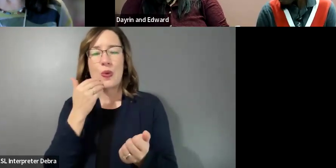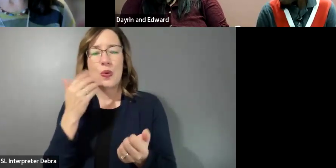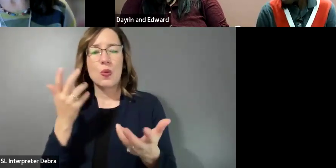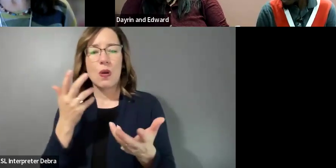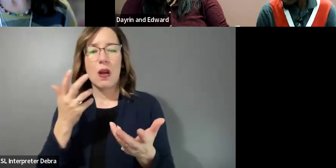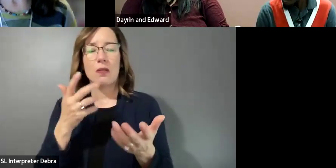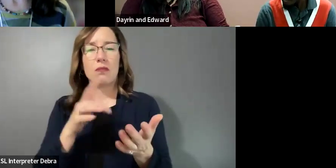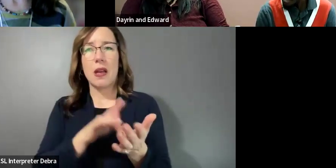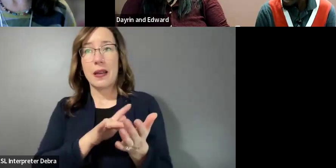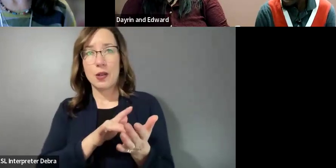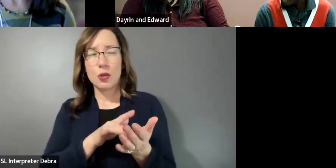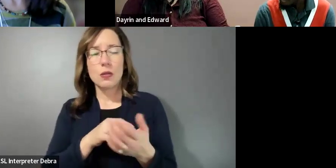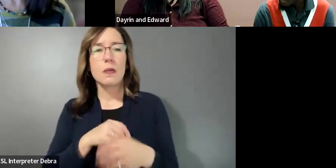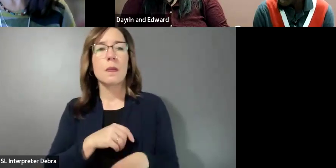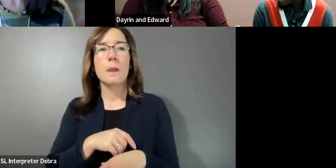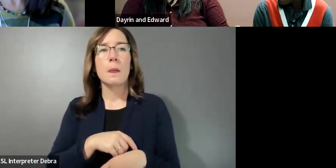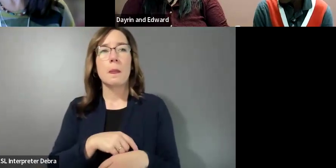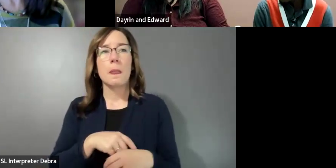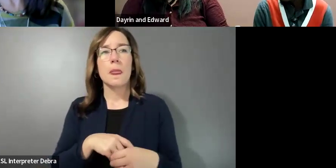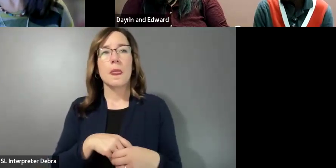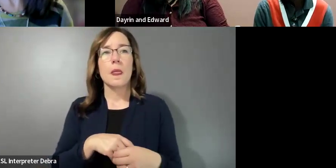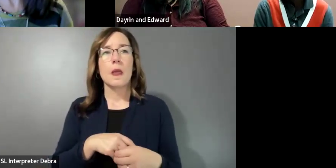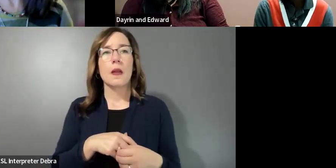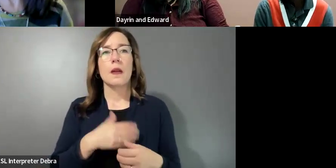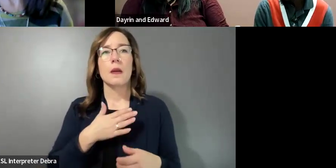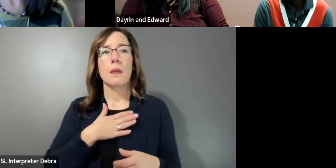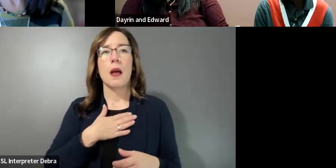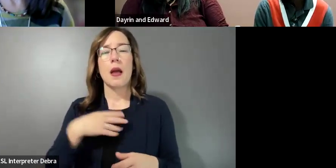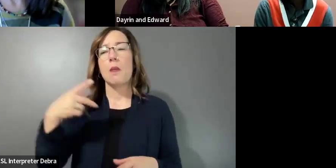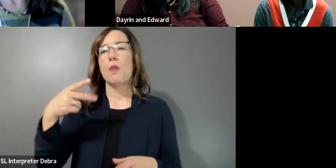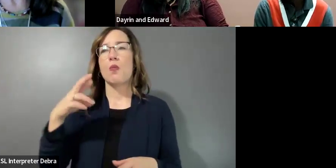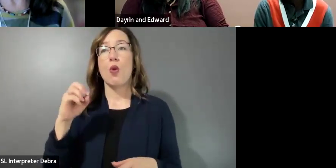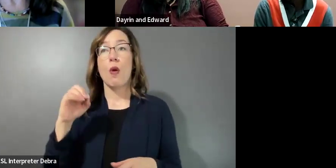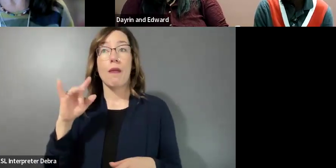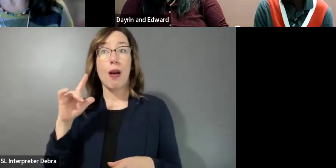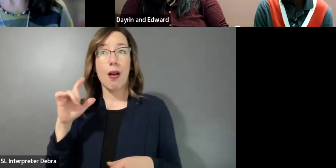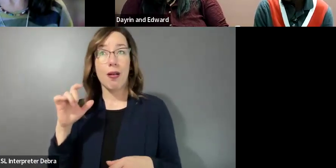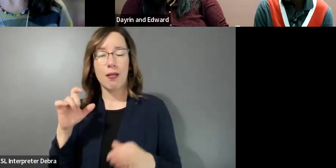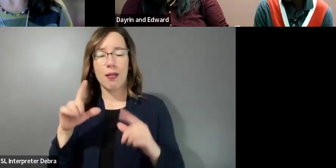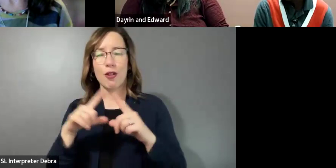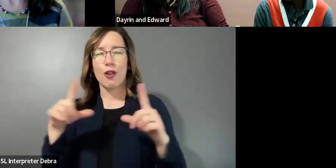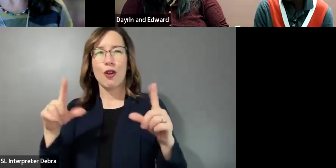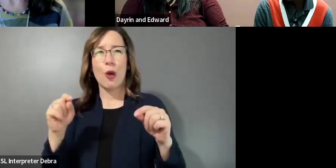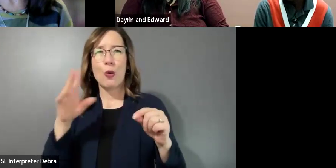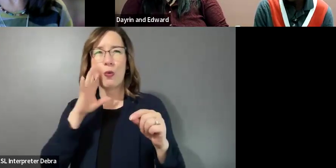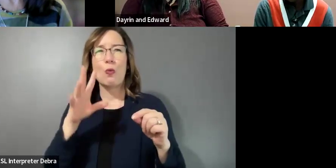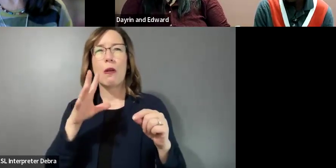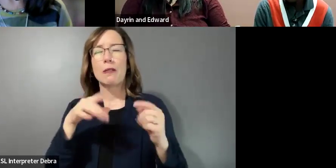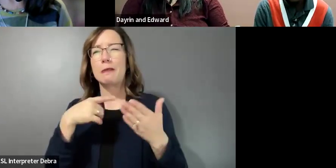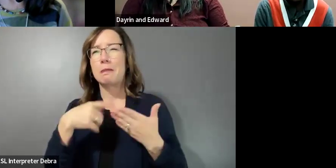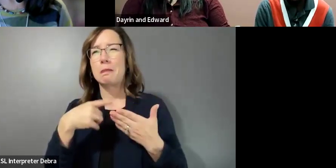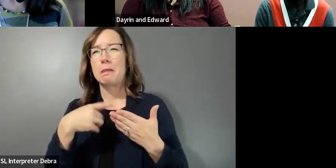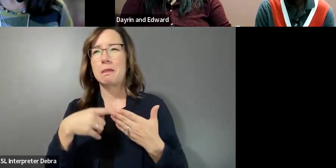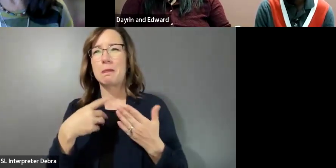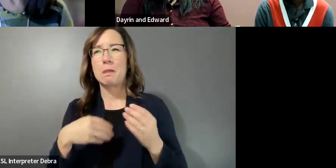are. And also my profile card, which we're gonna talk about that and learning more